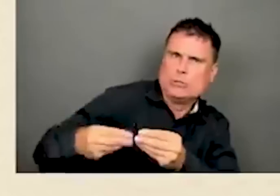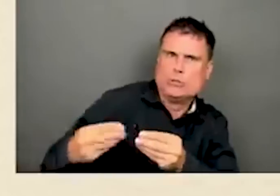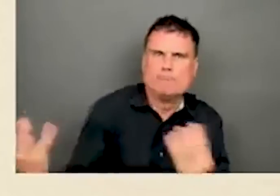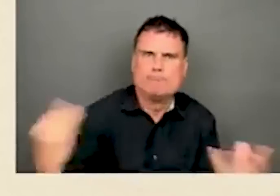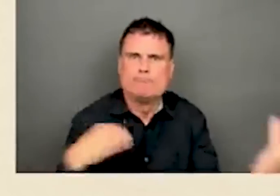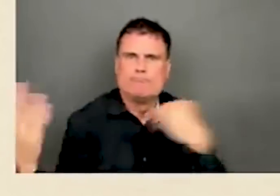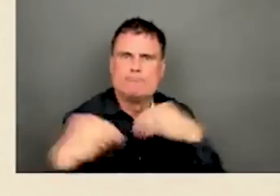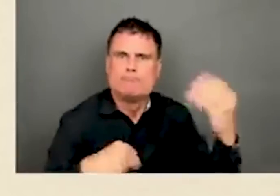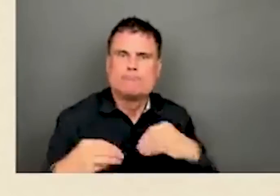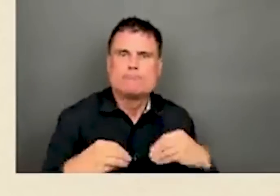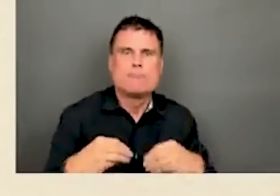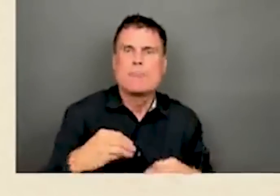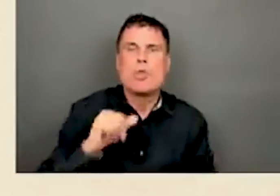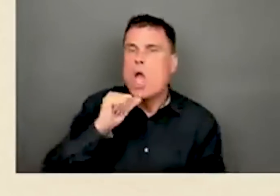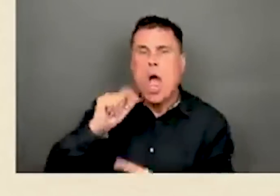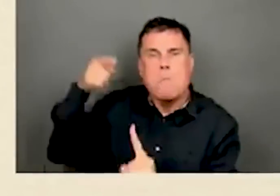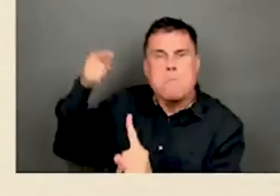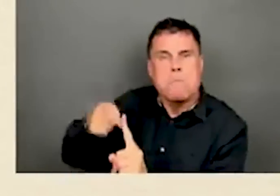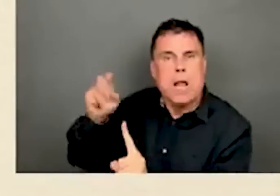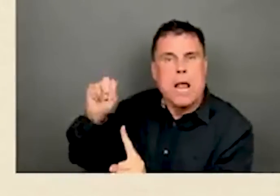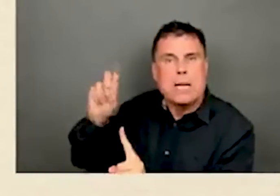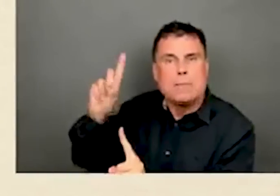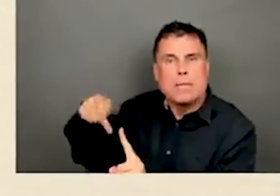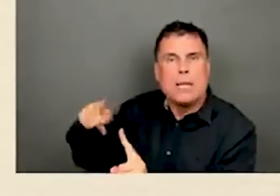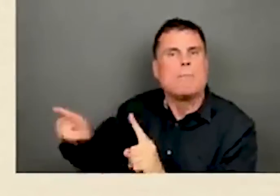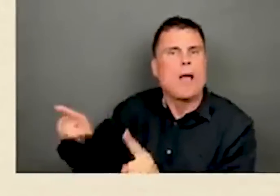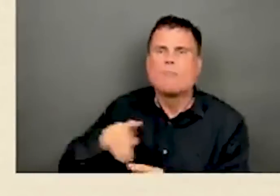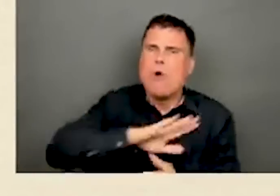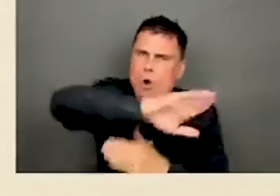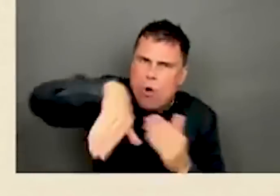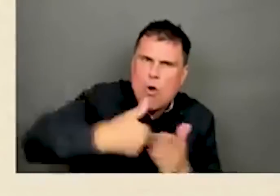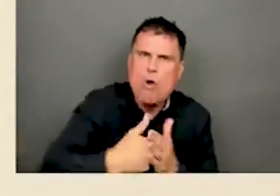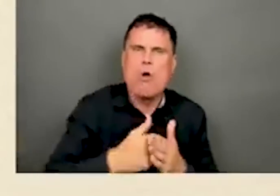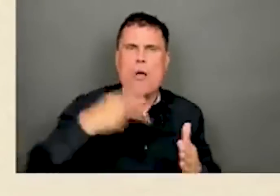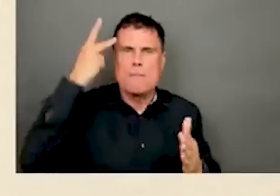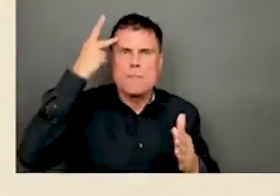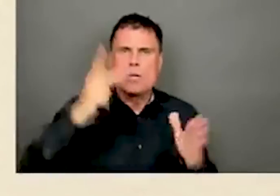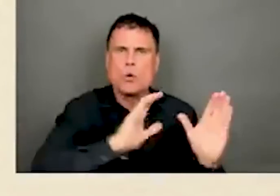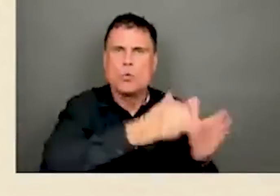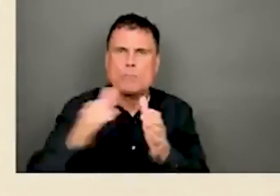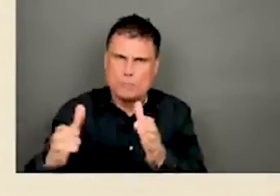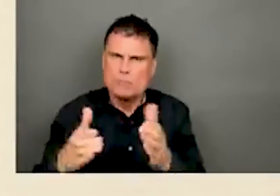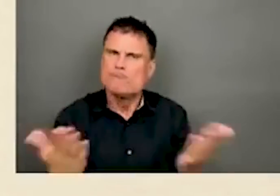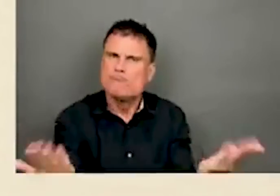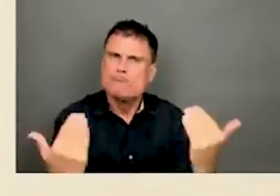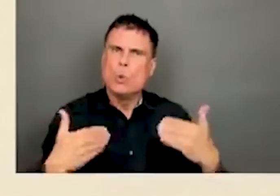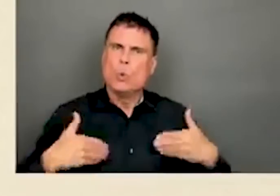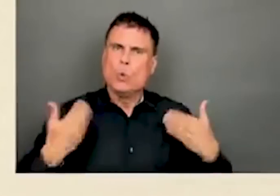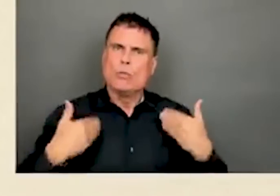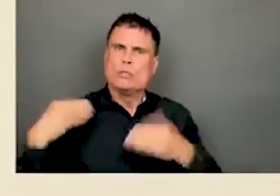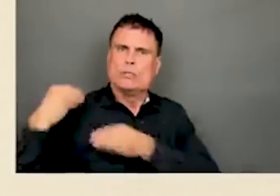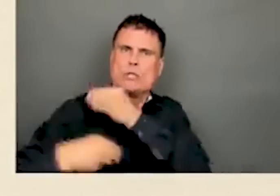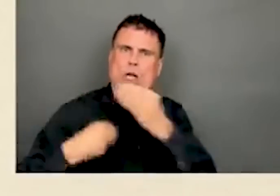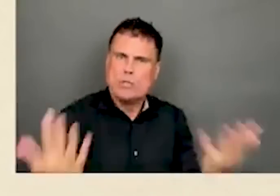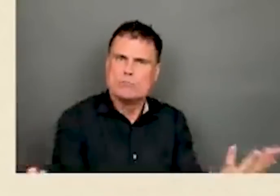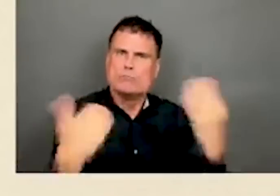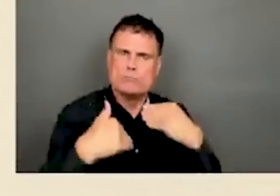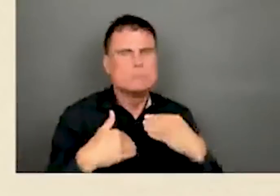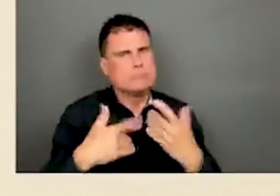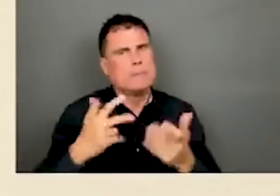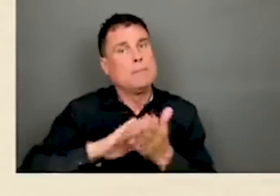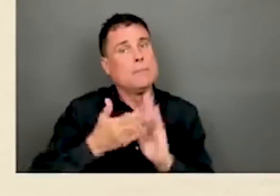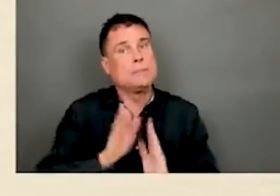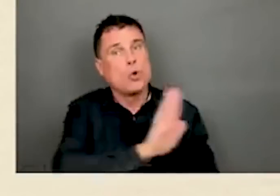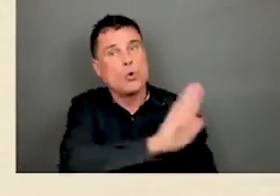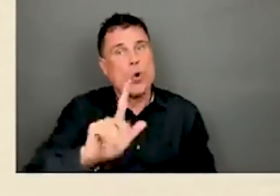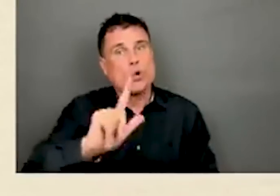but indeed within all of our political institutions. We need to make space for the next generation to bring forward their ideas